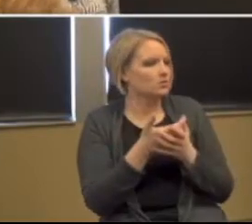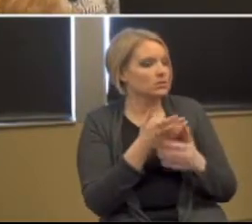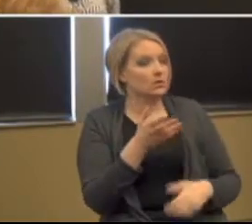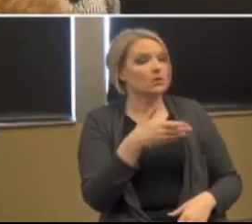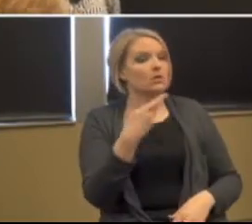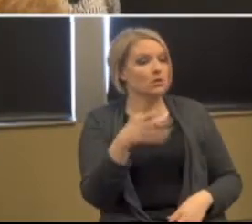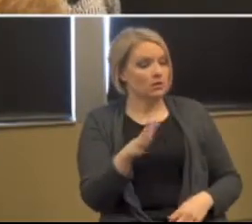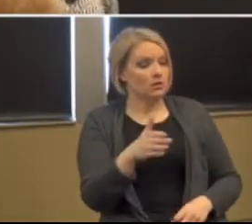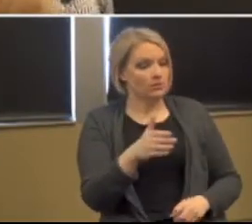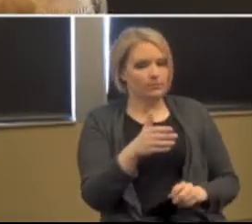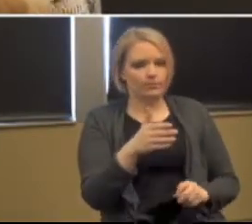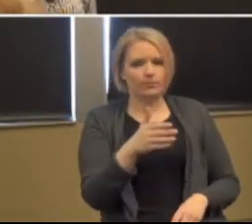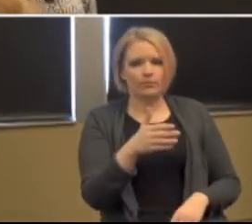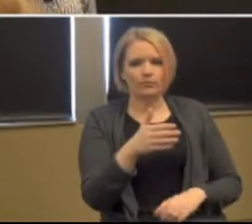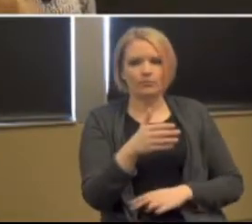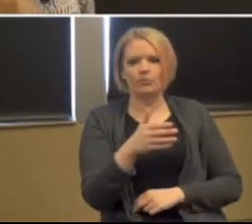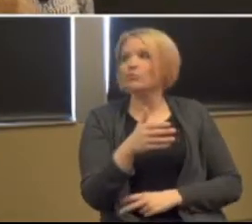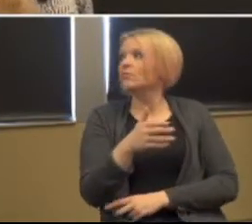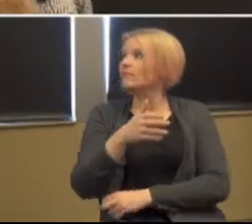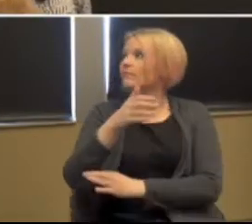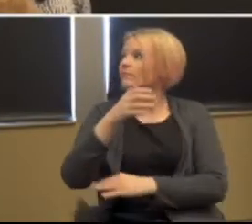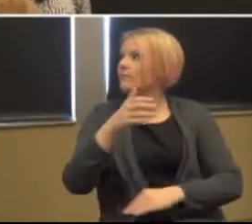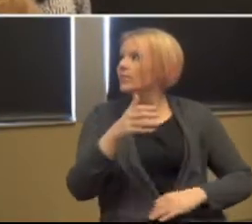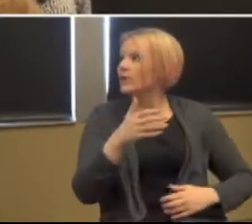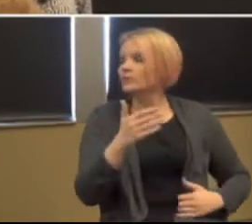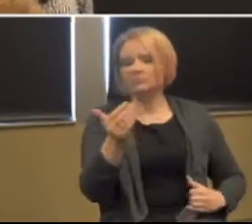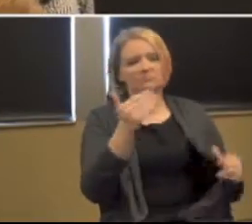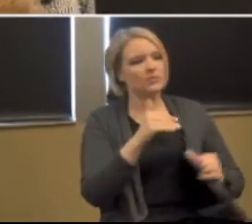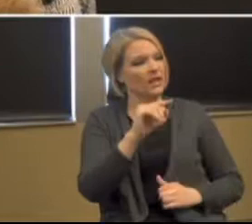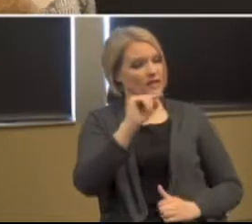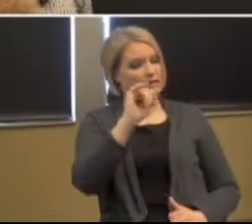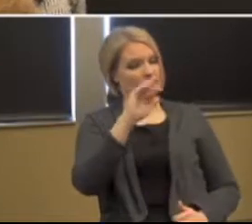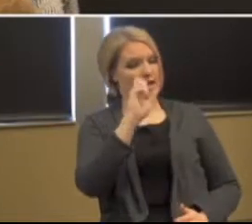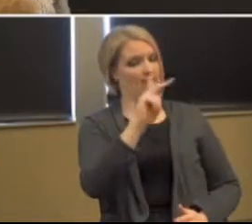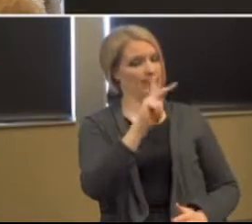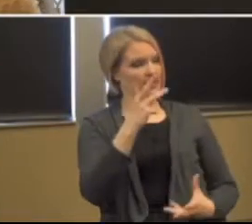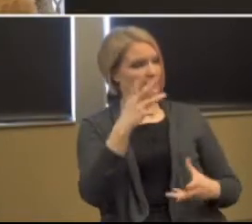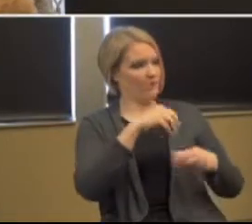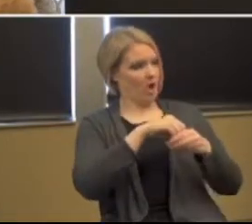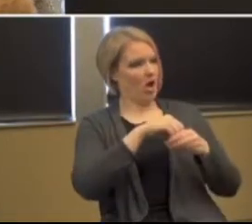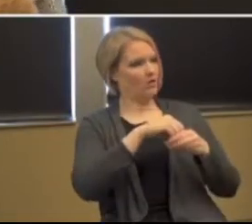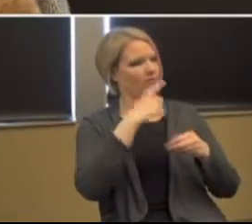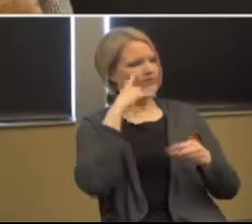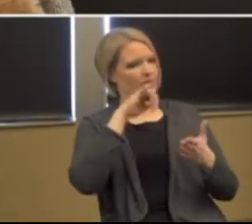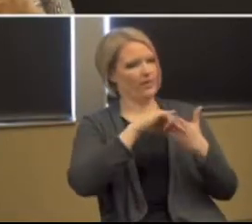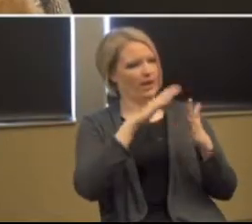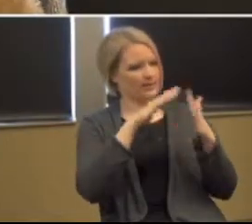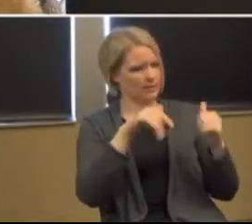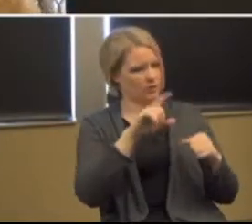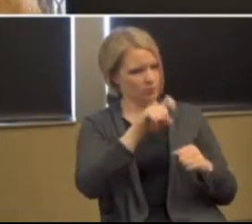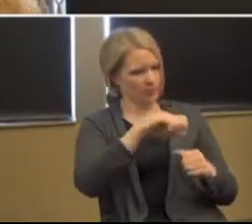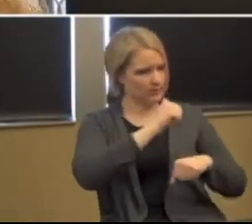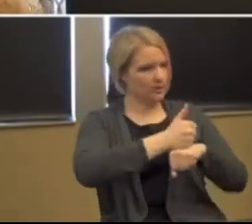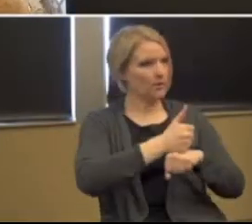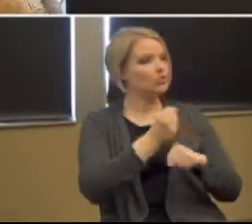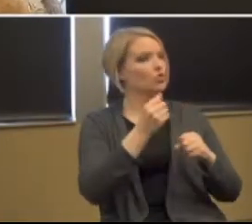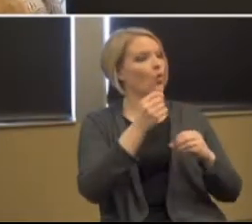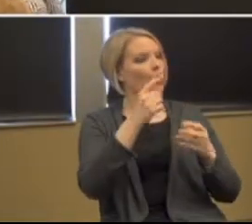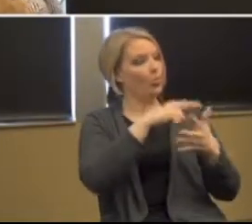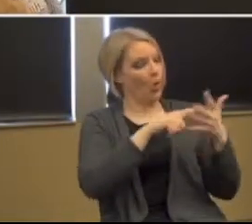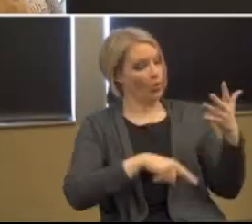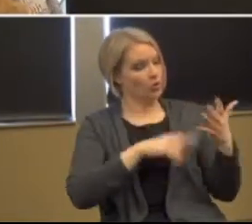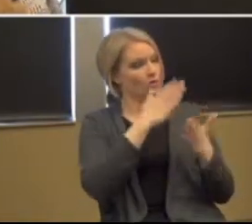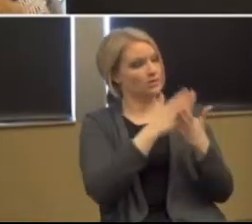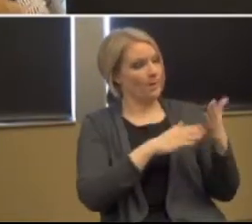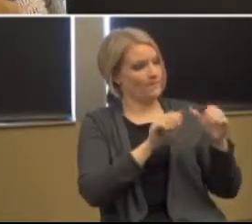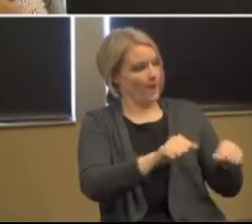after that, you move on to the tasks that you're going to put in that system for your students. And these are just some possibilities.